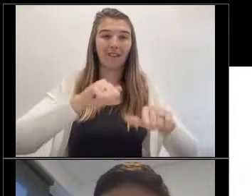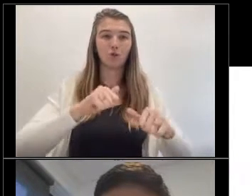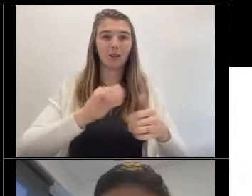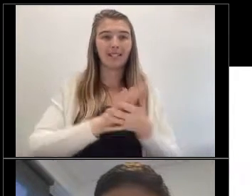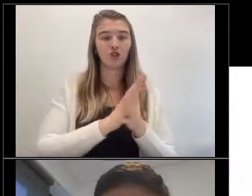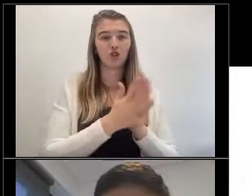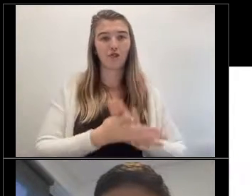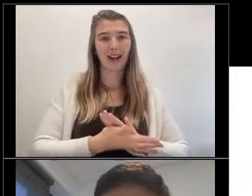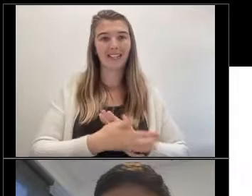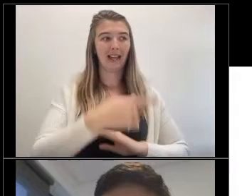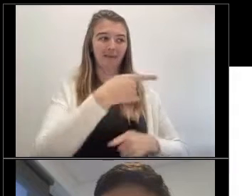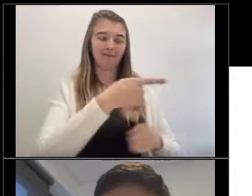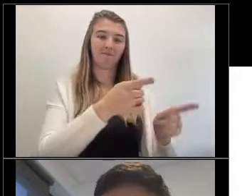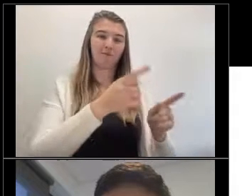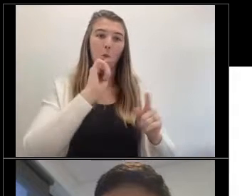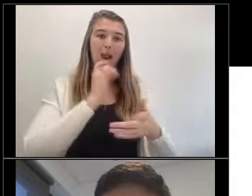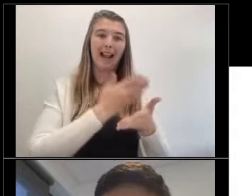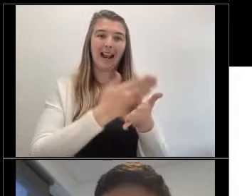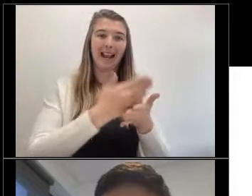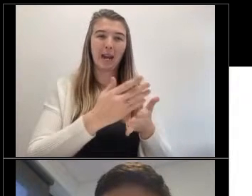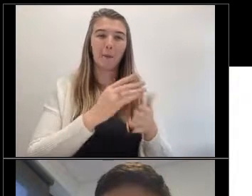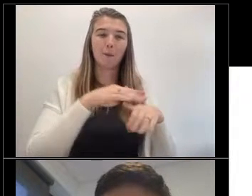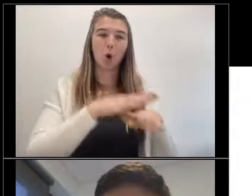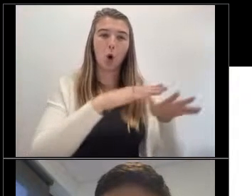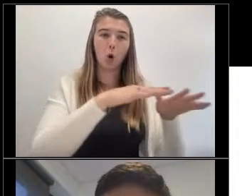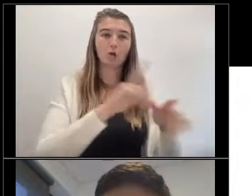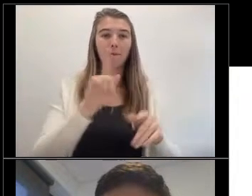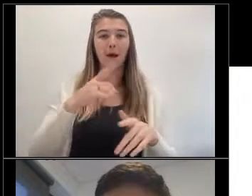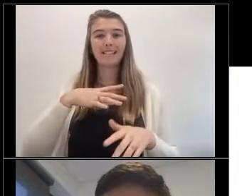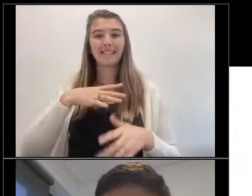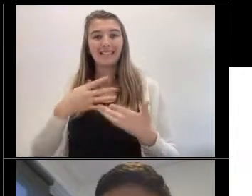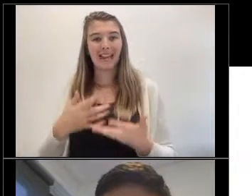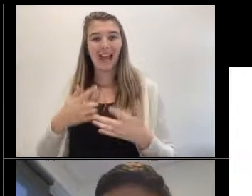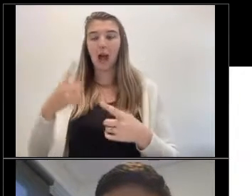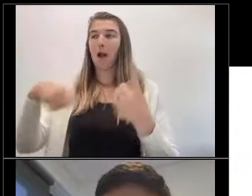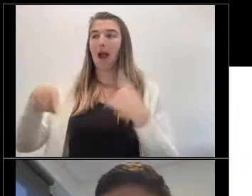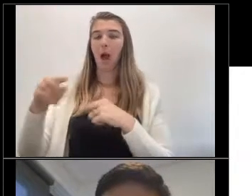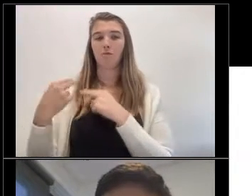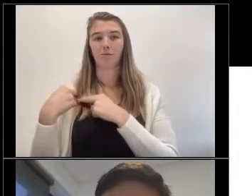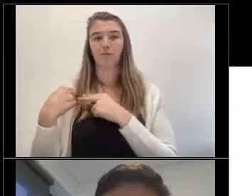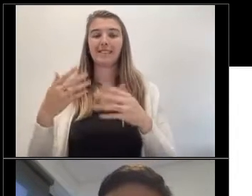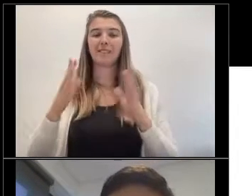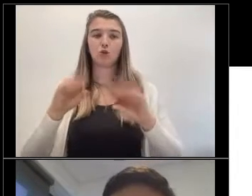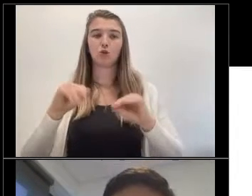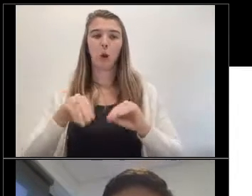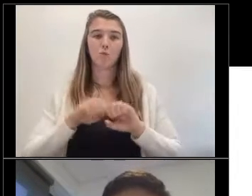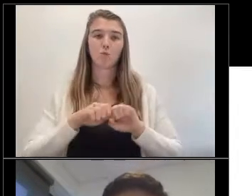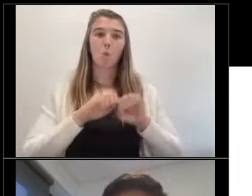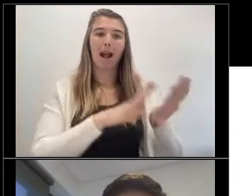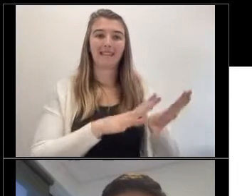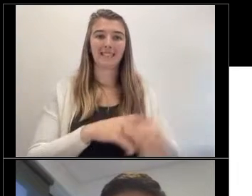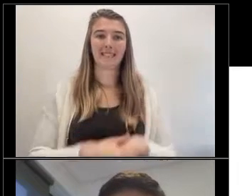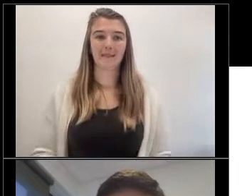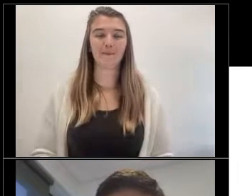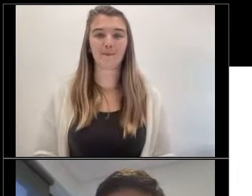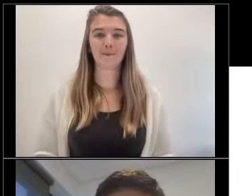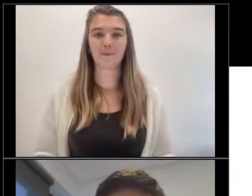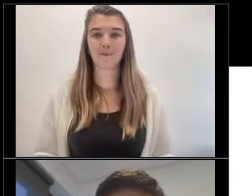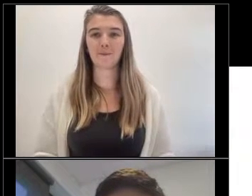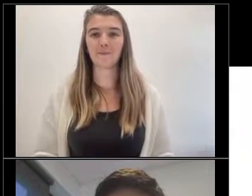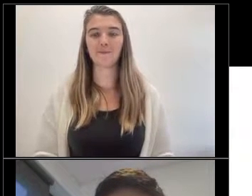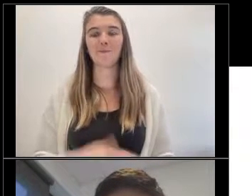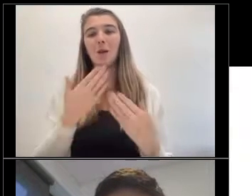clean up the ocean, but what we need to do is stop spreading the waste. Thank you. Thanks,